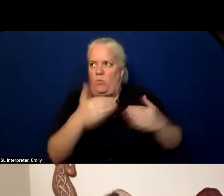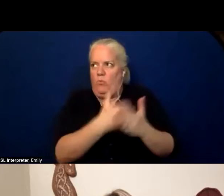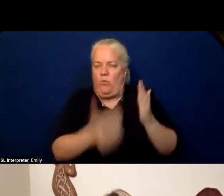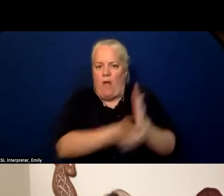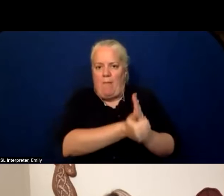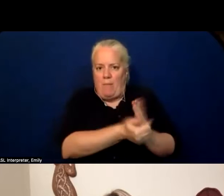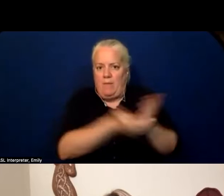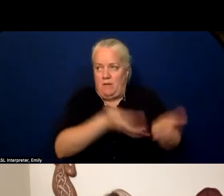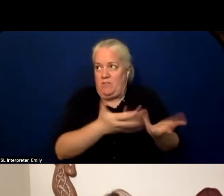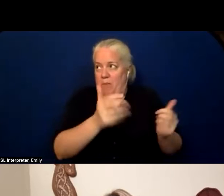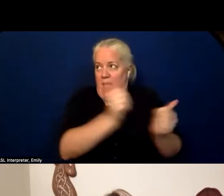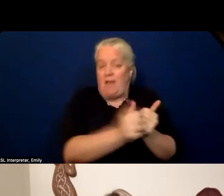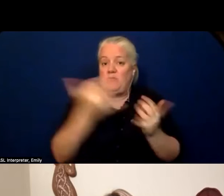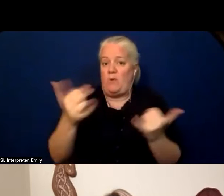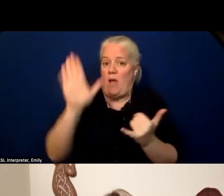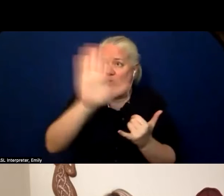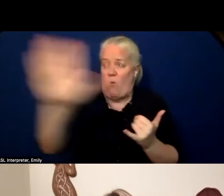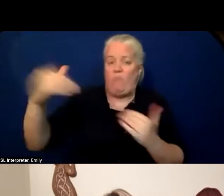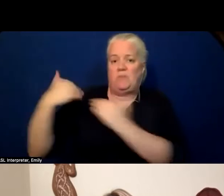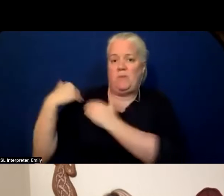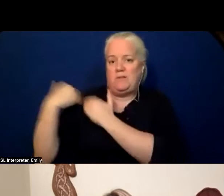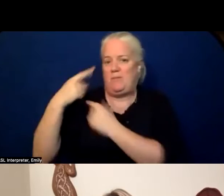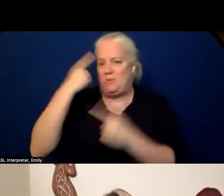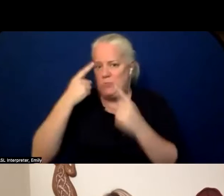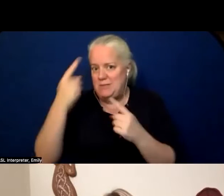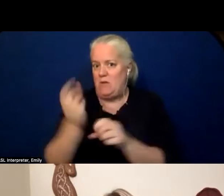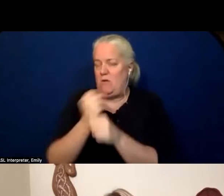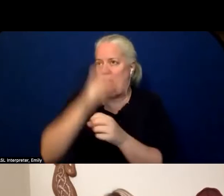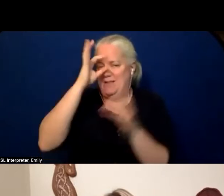actually consider it in their decision making, and making that point